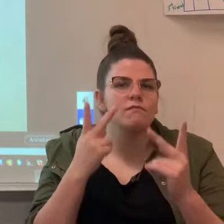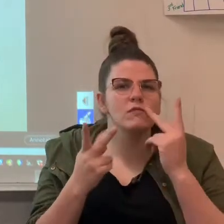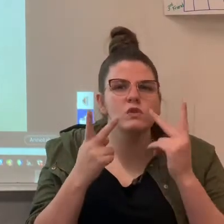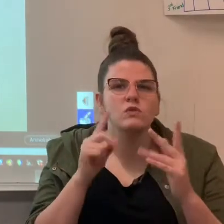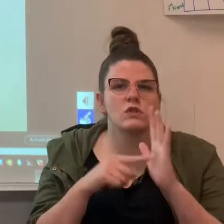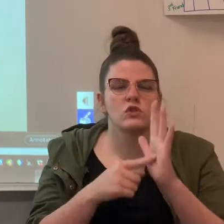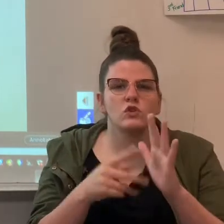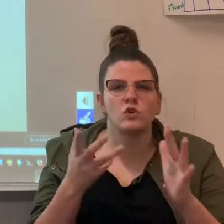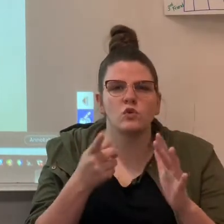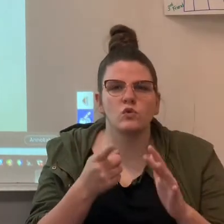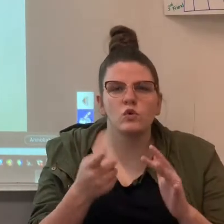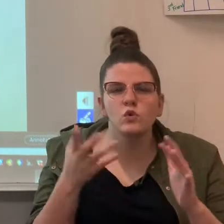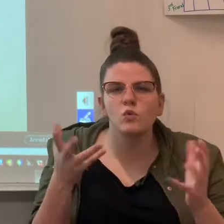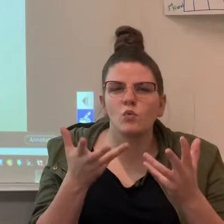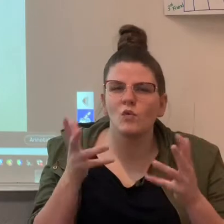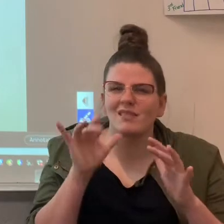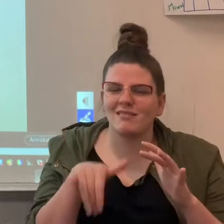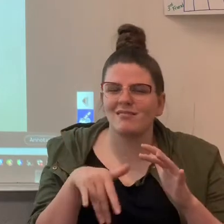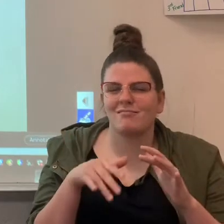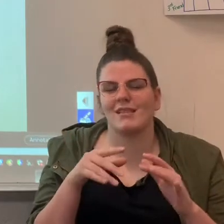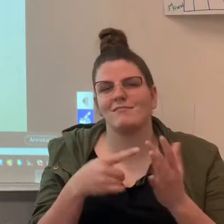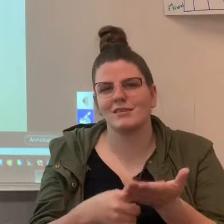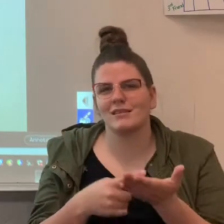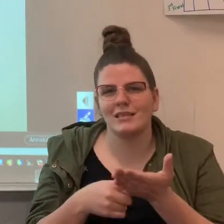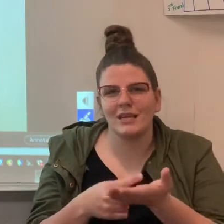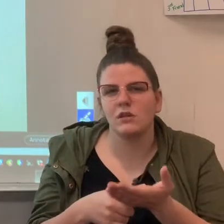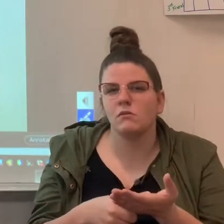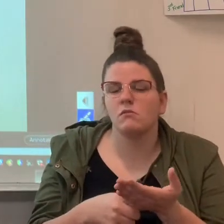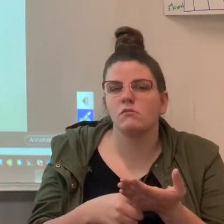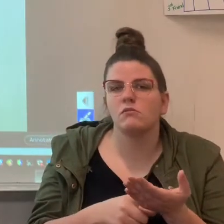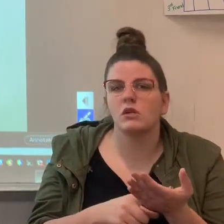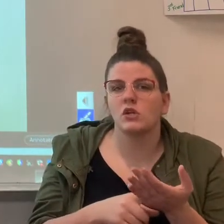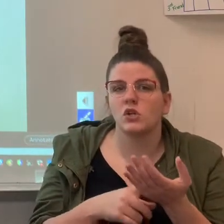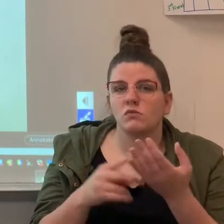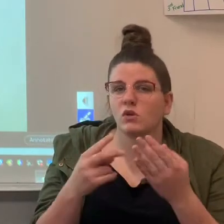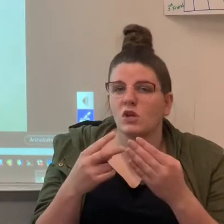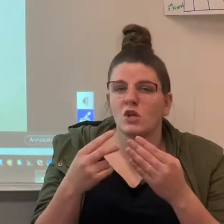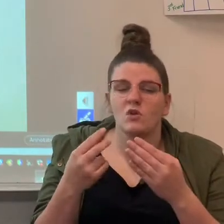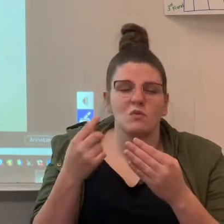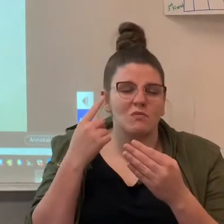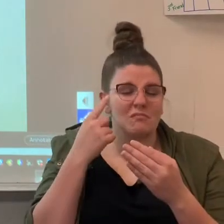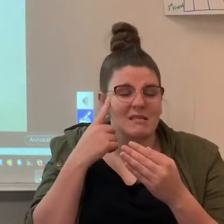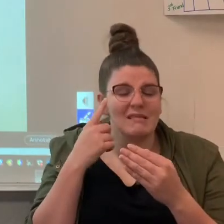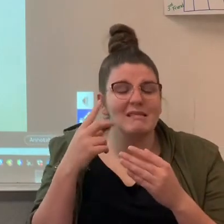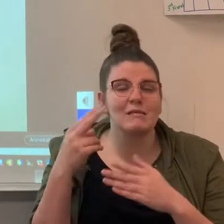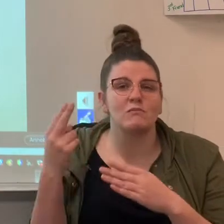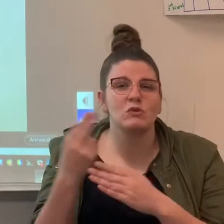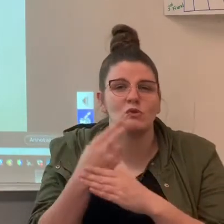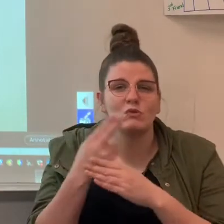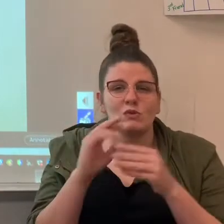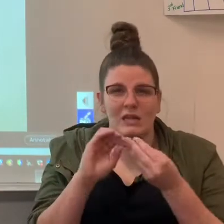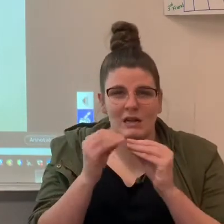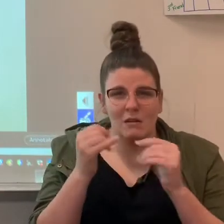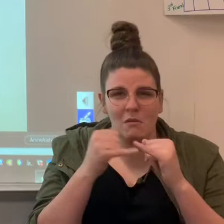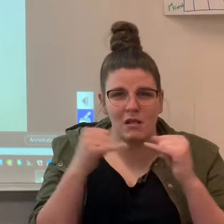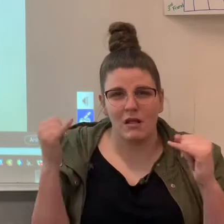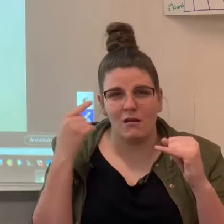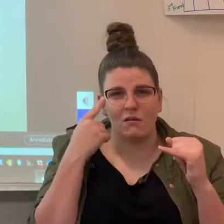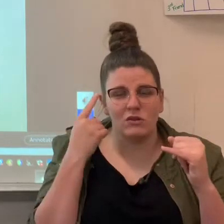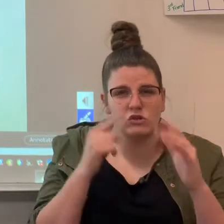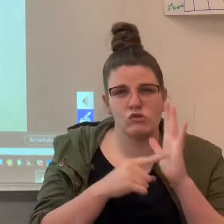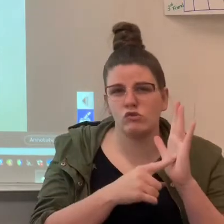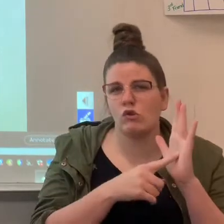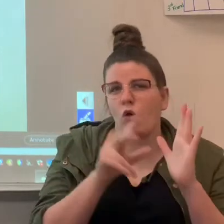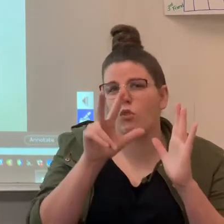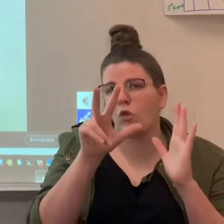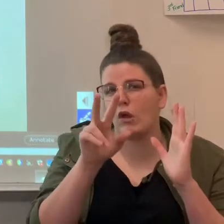We are going to pretend like we are just going to use the number line to represent 3/4. Okay, and the 3/4 would